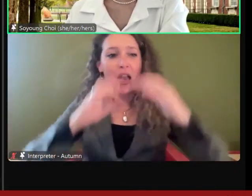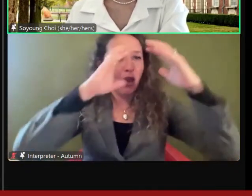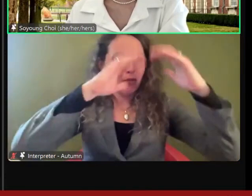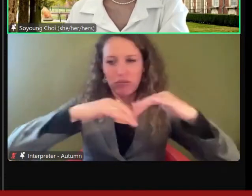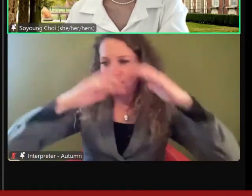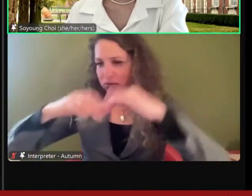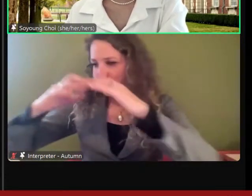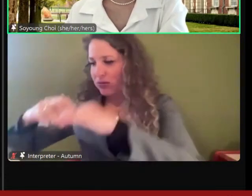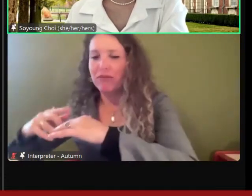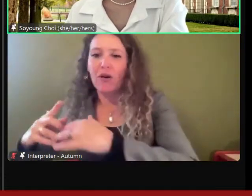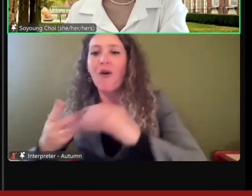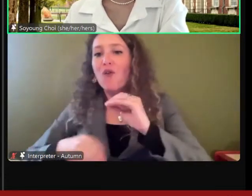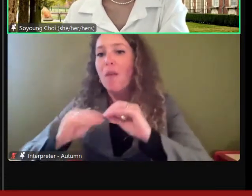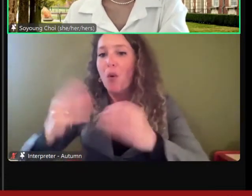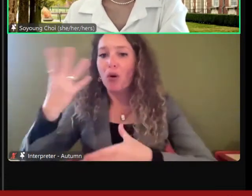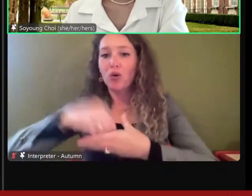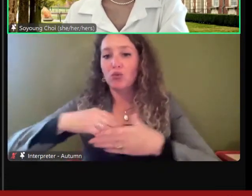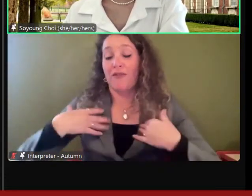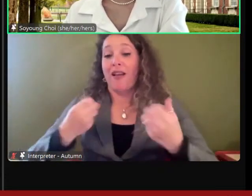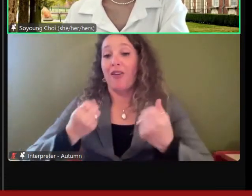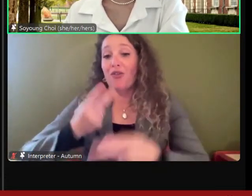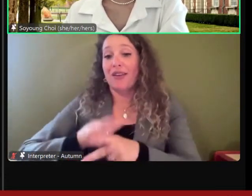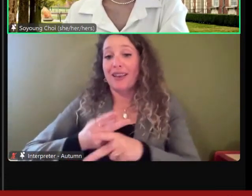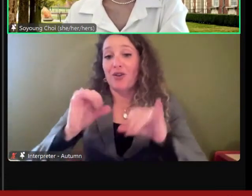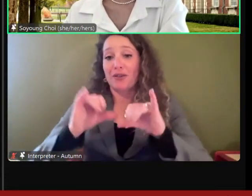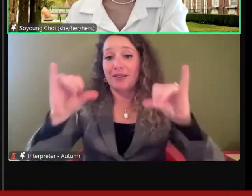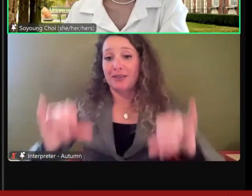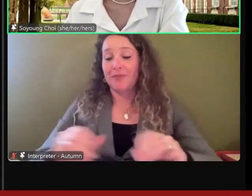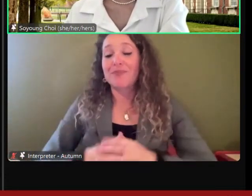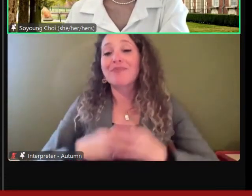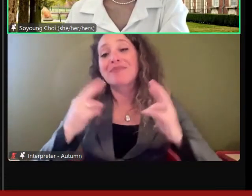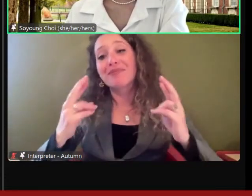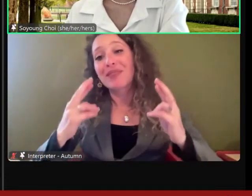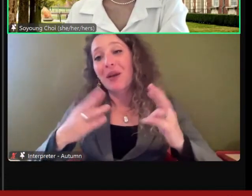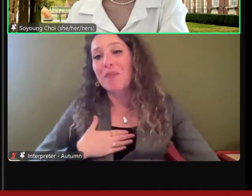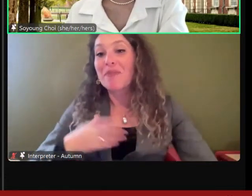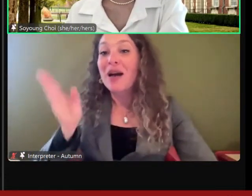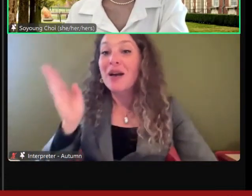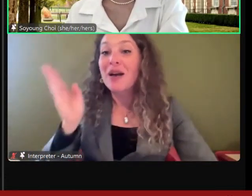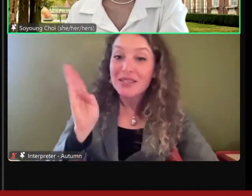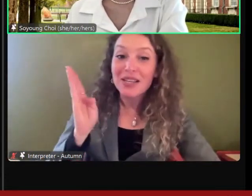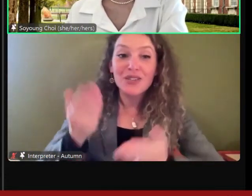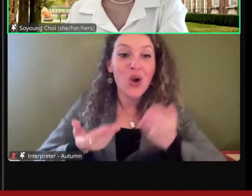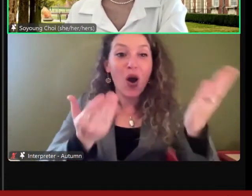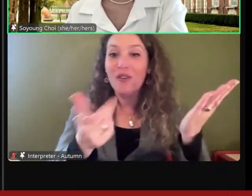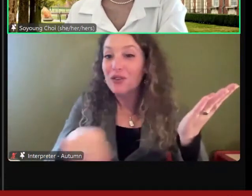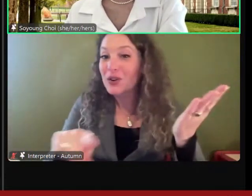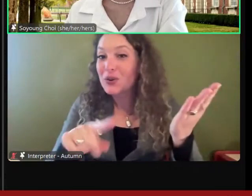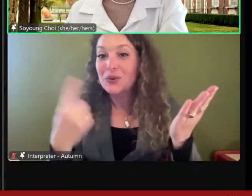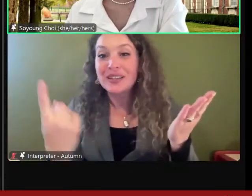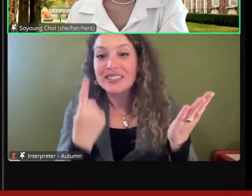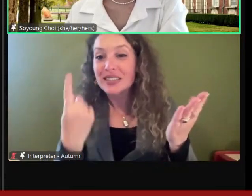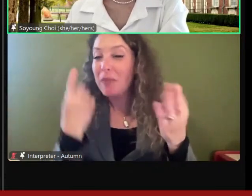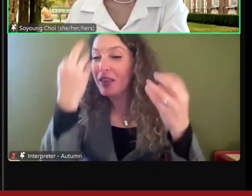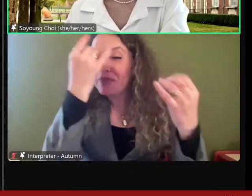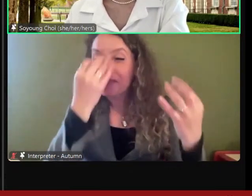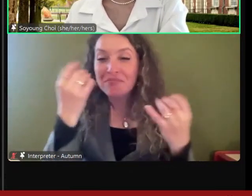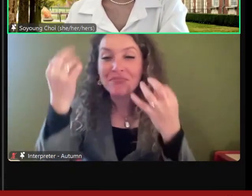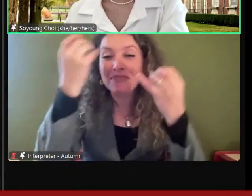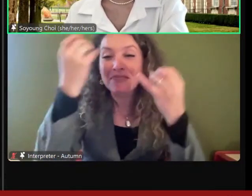equitable healthcare systems. I hope that my presentation has offered you something to reflect